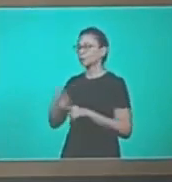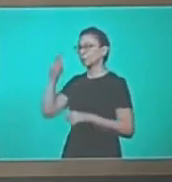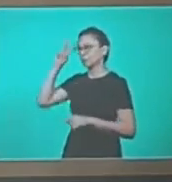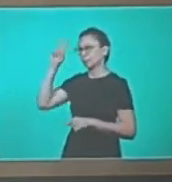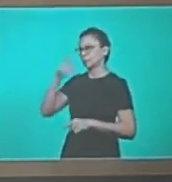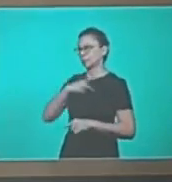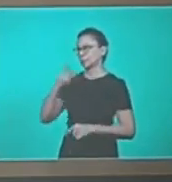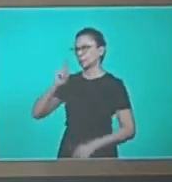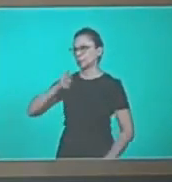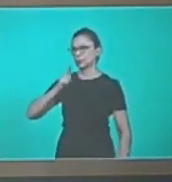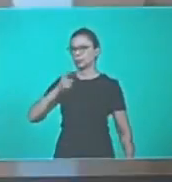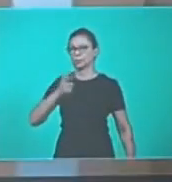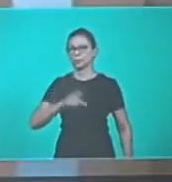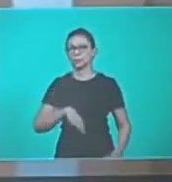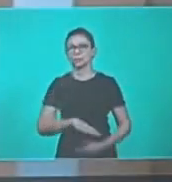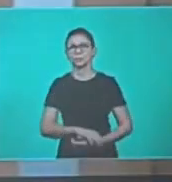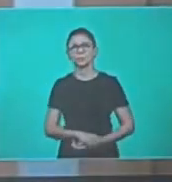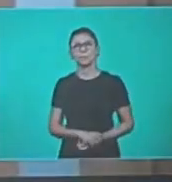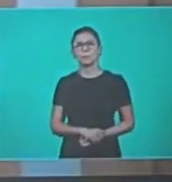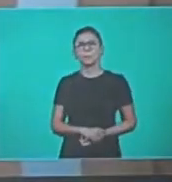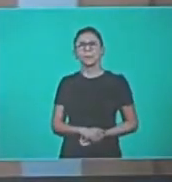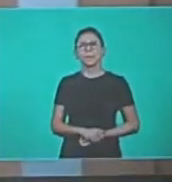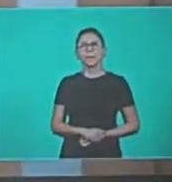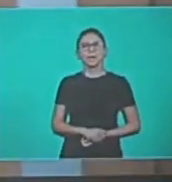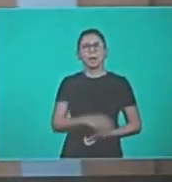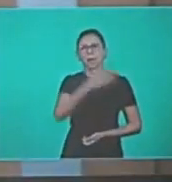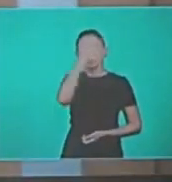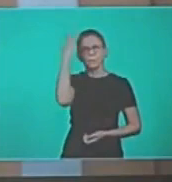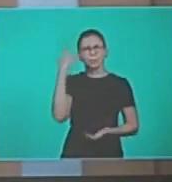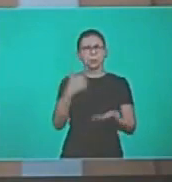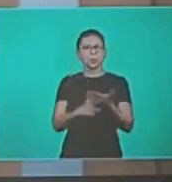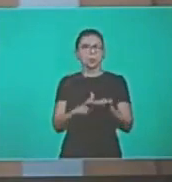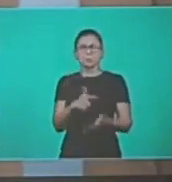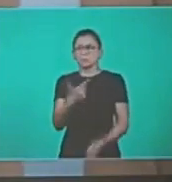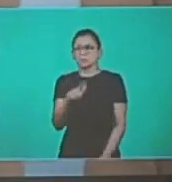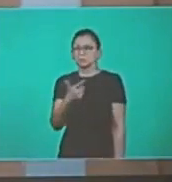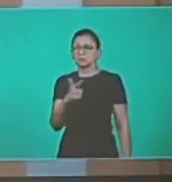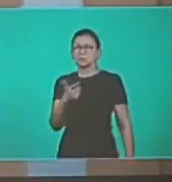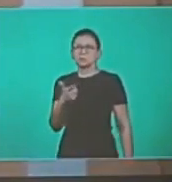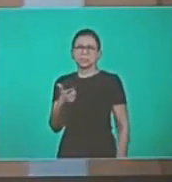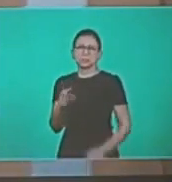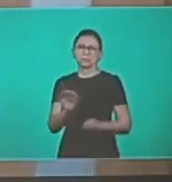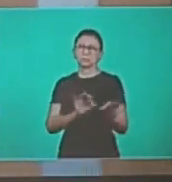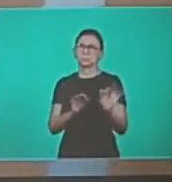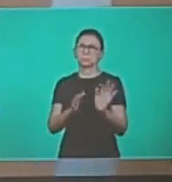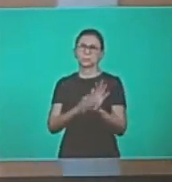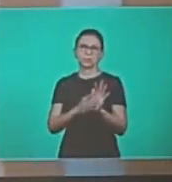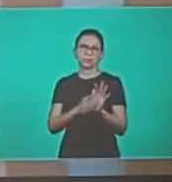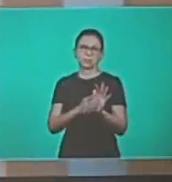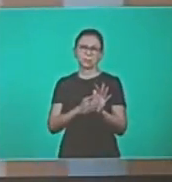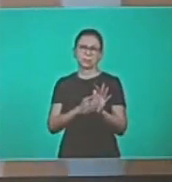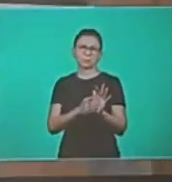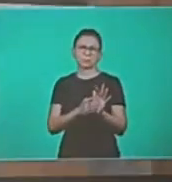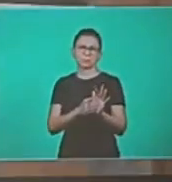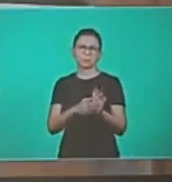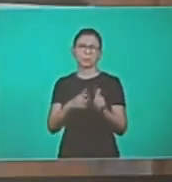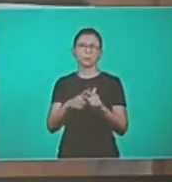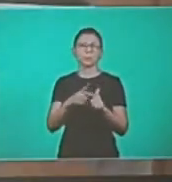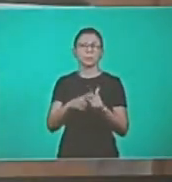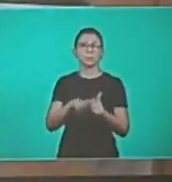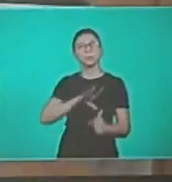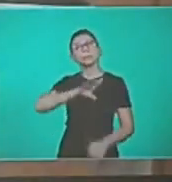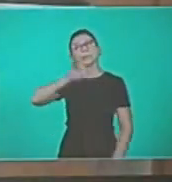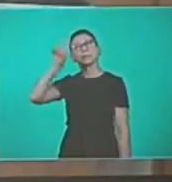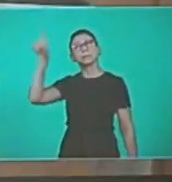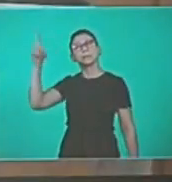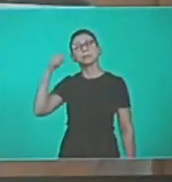moment. The idol are the one that had no commitment with anything, especially with the project